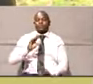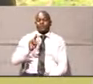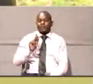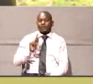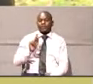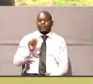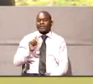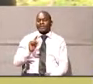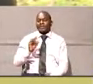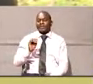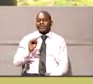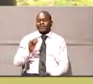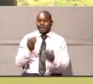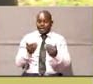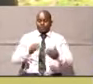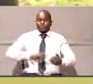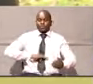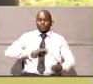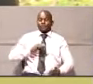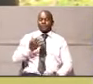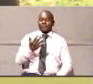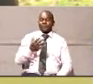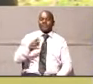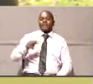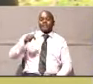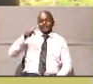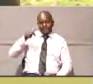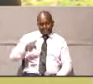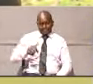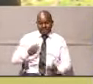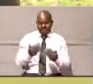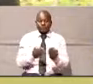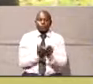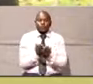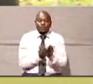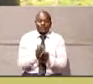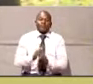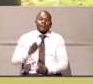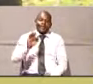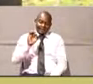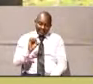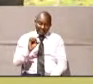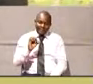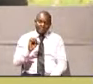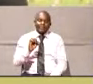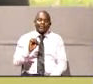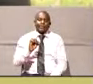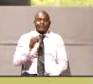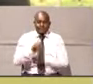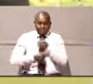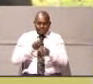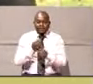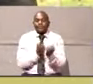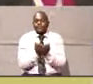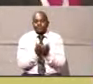it's 57 years. So he's going to serve only for 8 years. Then he gets to 65. Mm. So your service must